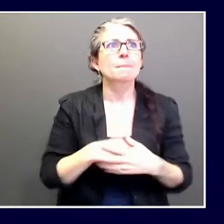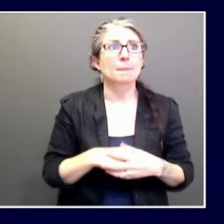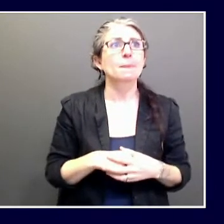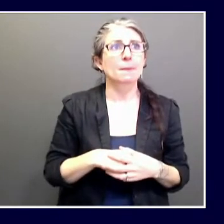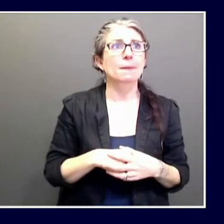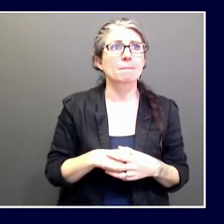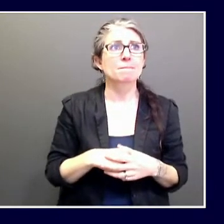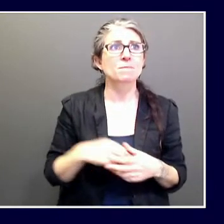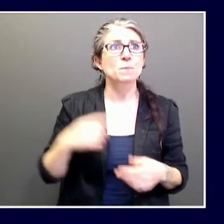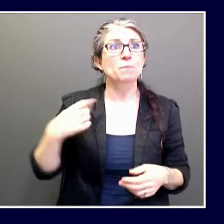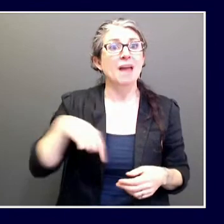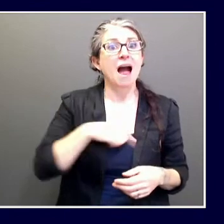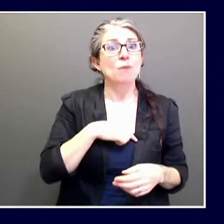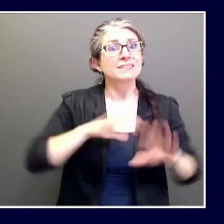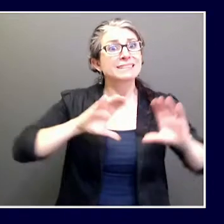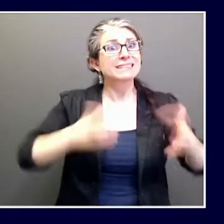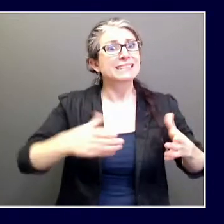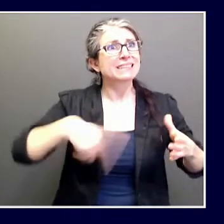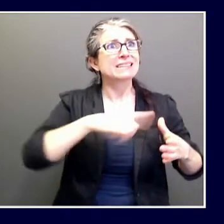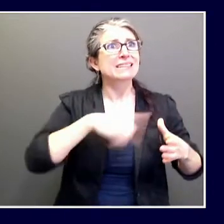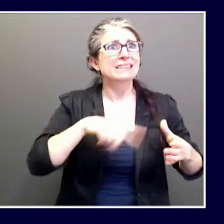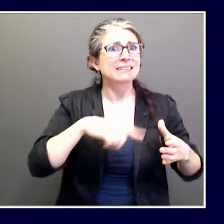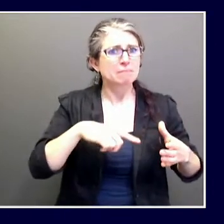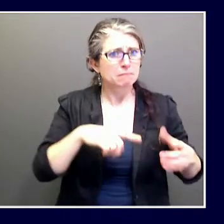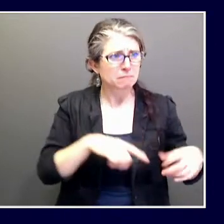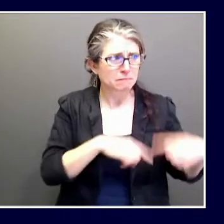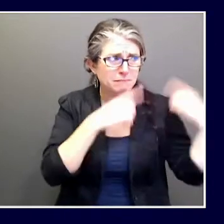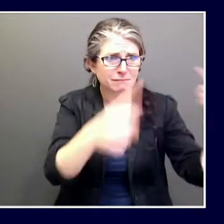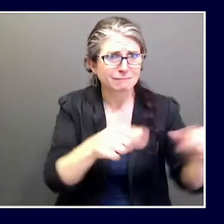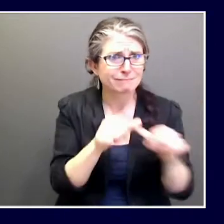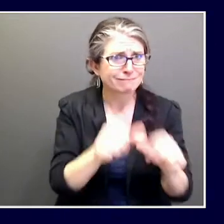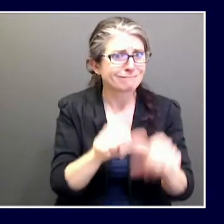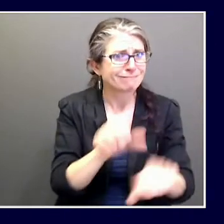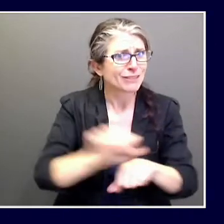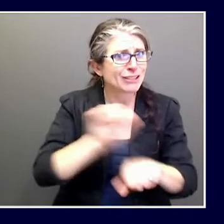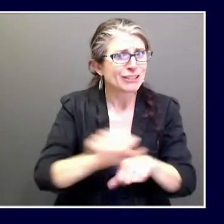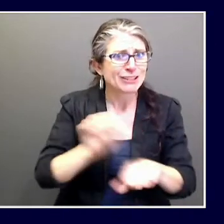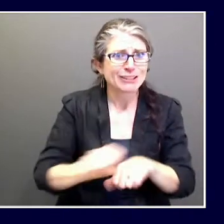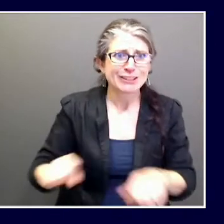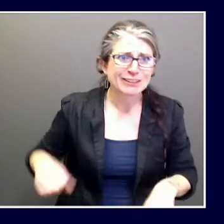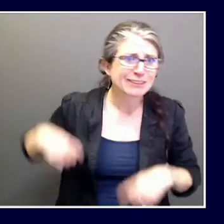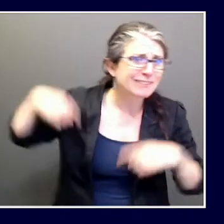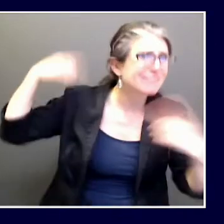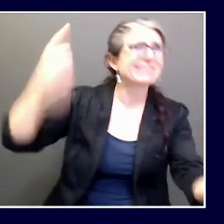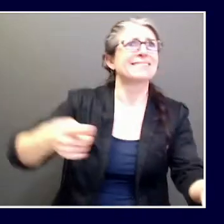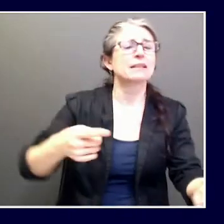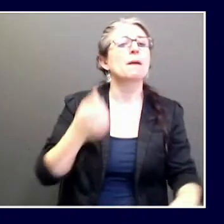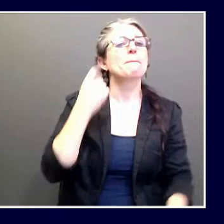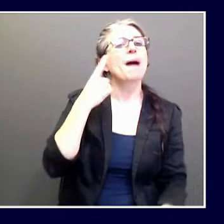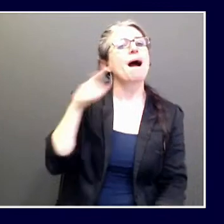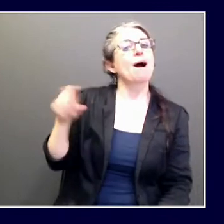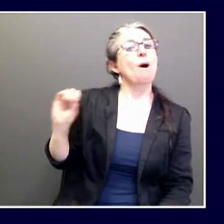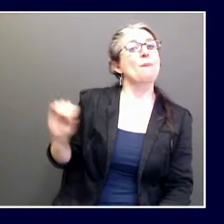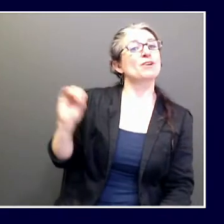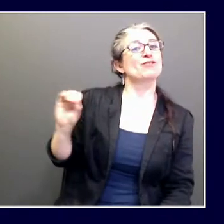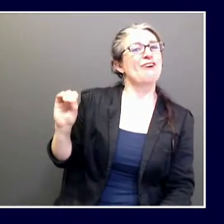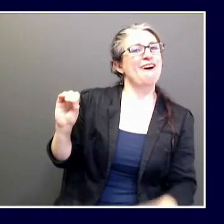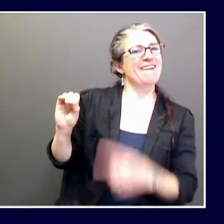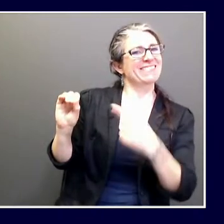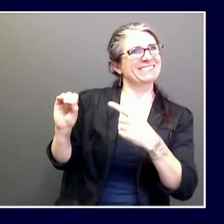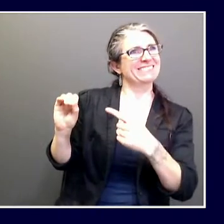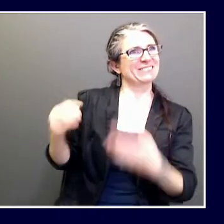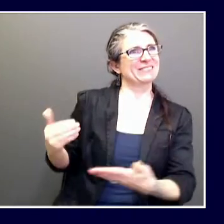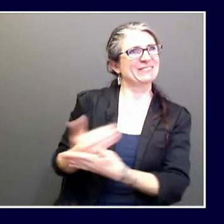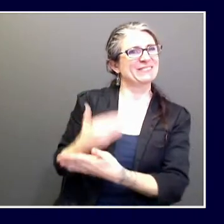stopped. Here's the thing when we talk about Omicron, though. Contact tracing is important insofar as that it is